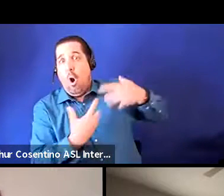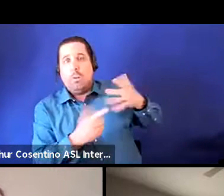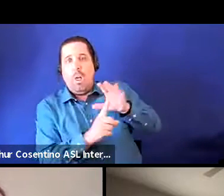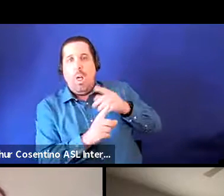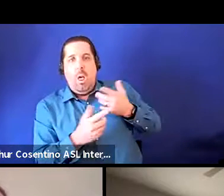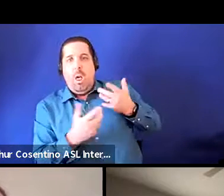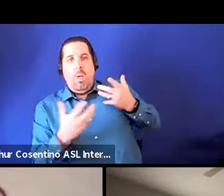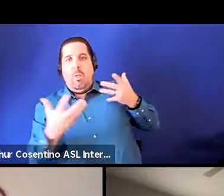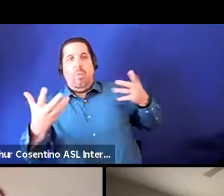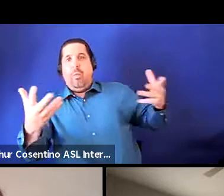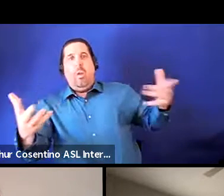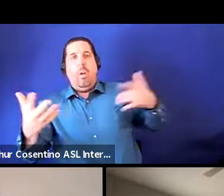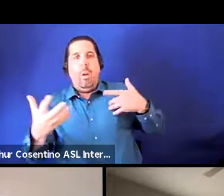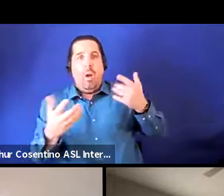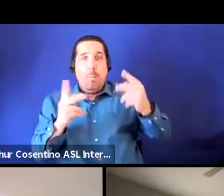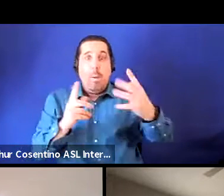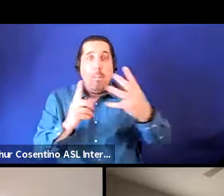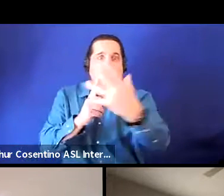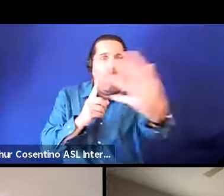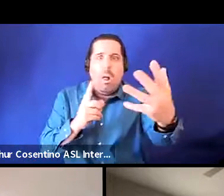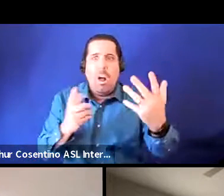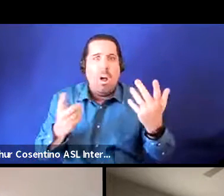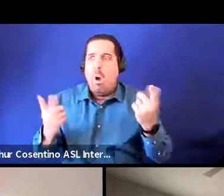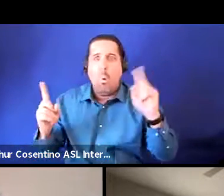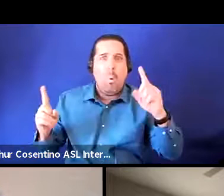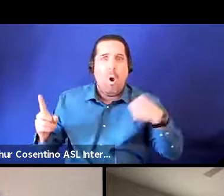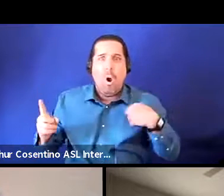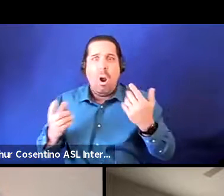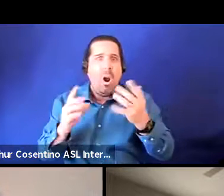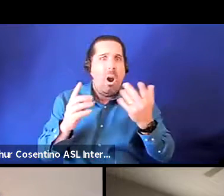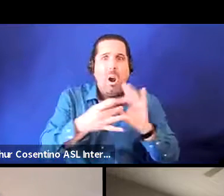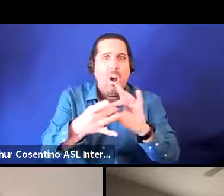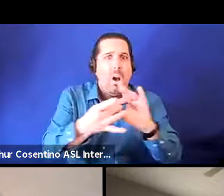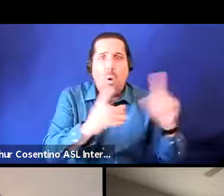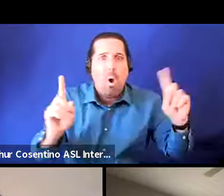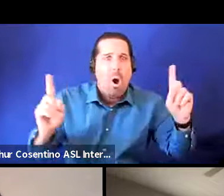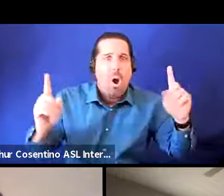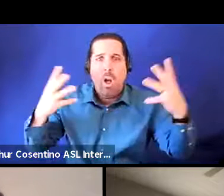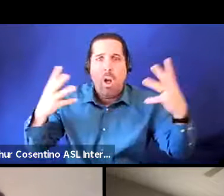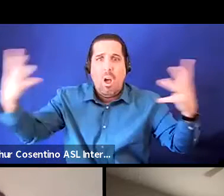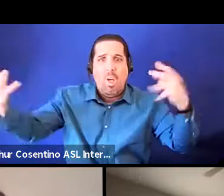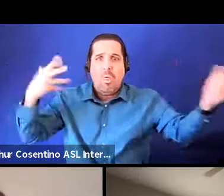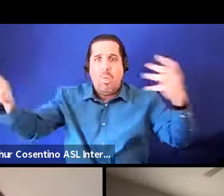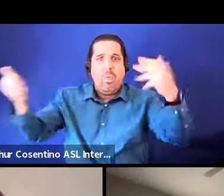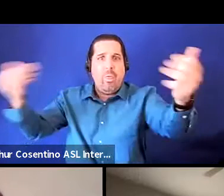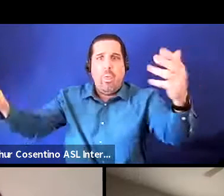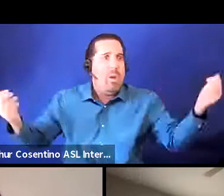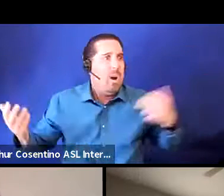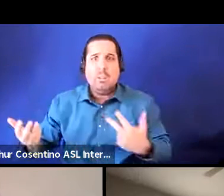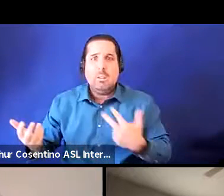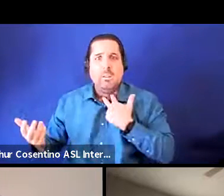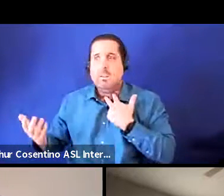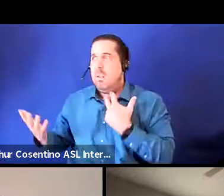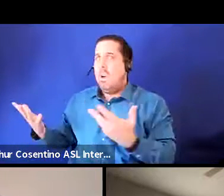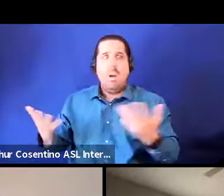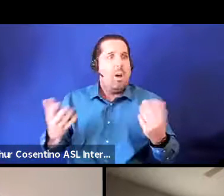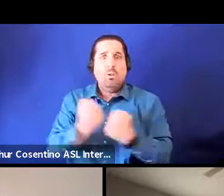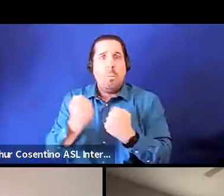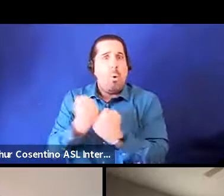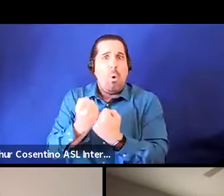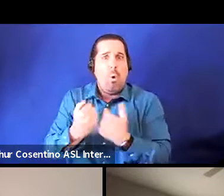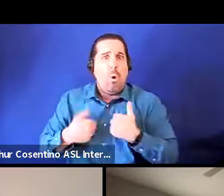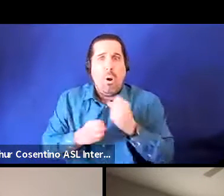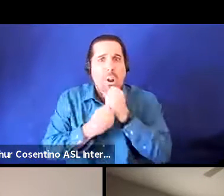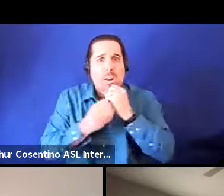for me, dealing with grief, I had a really hard time. And so that pushed me away even further to kind of find the supports I was looking for. Unfortunately, the only supports I could find